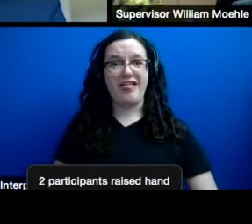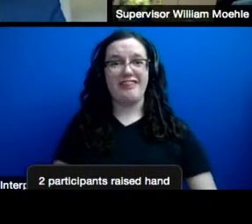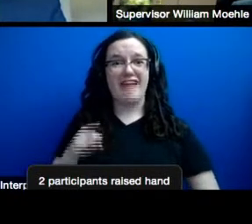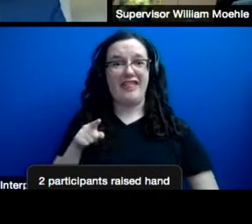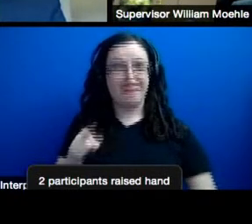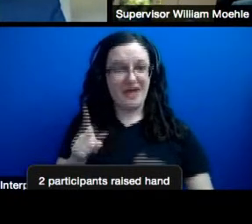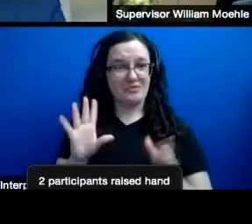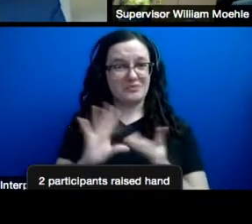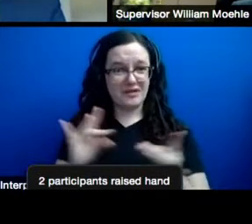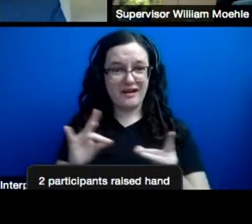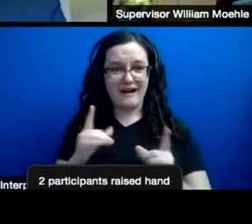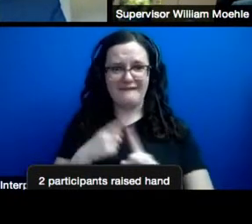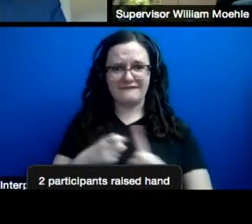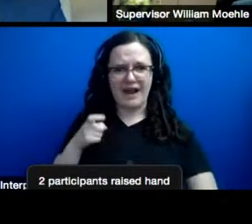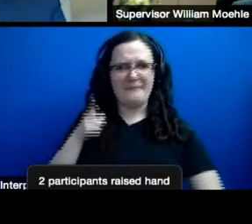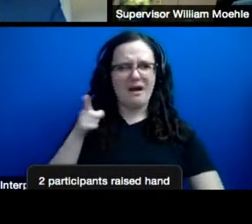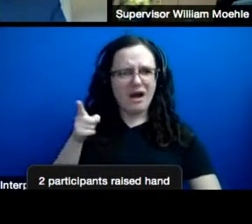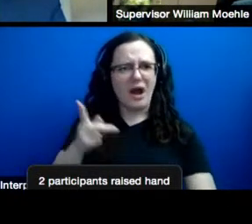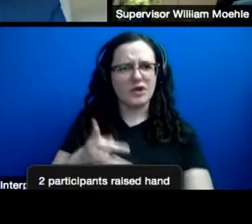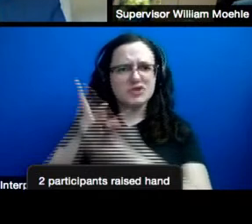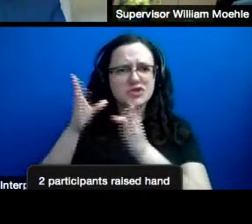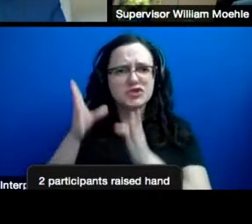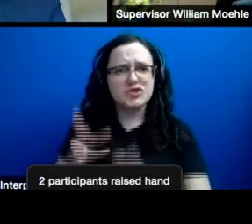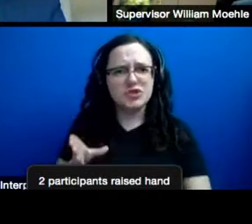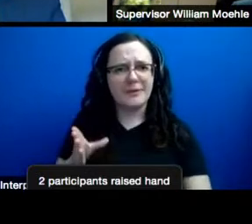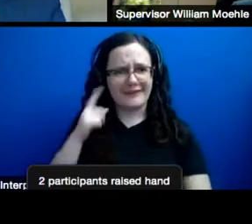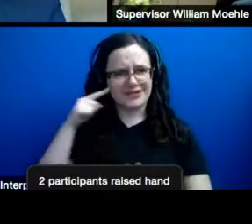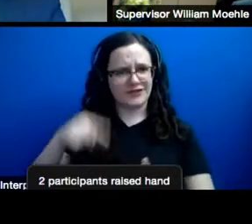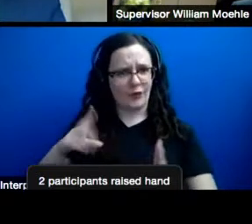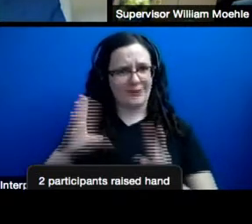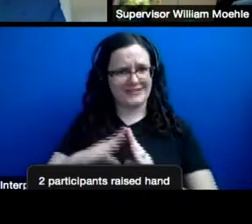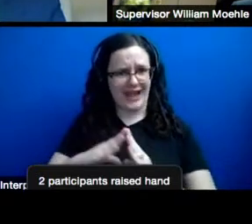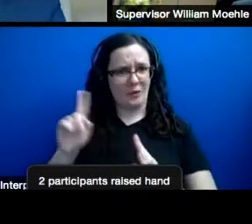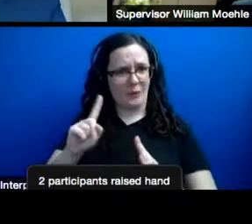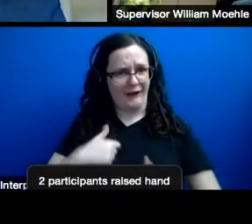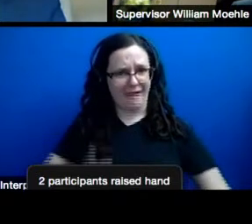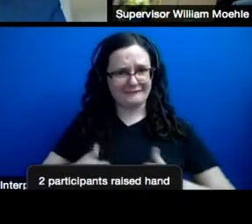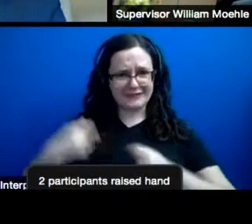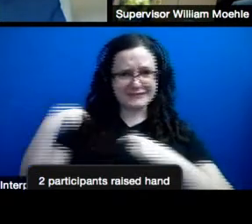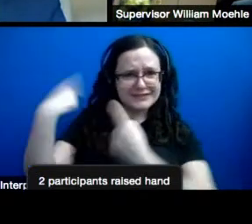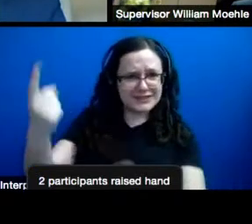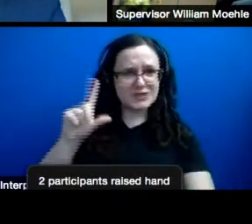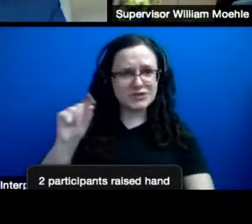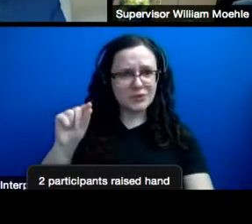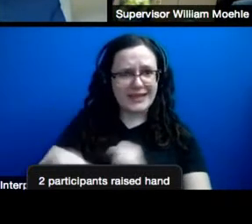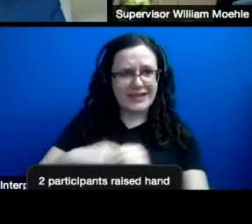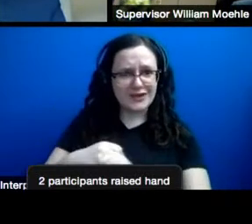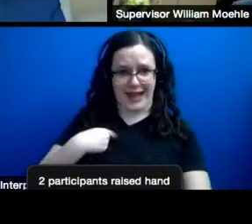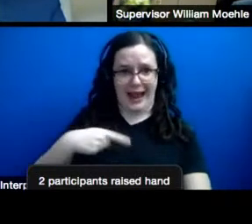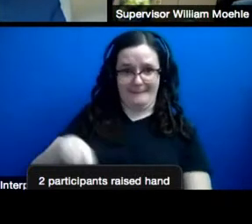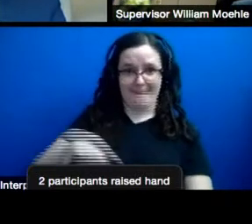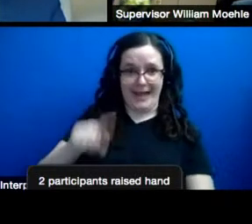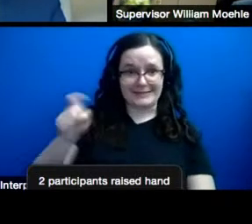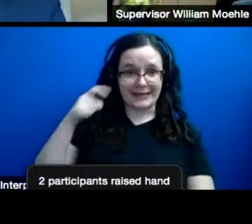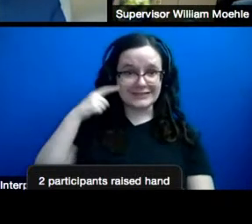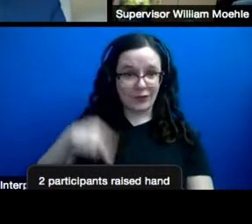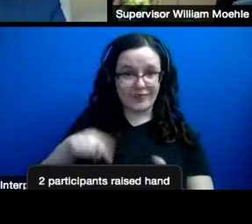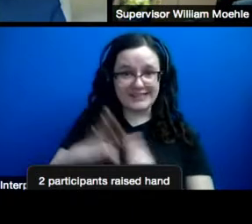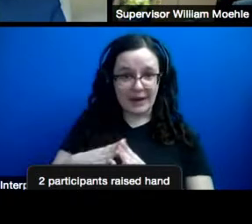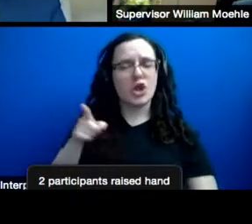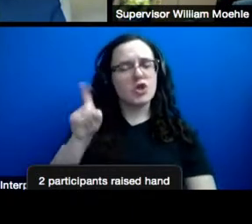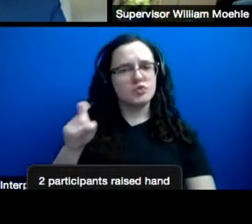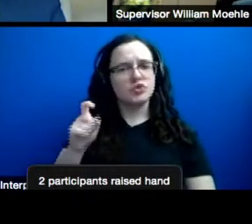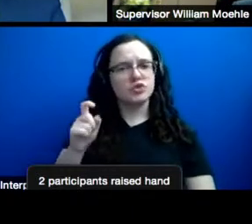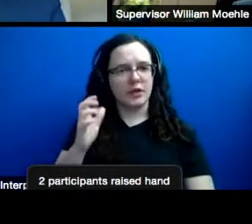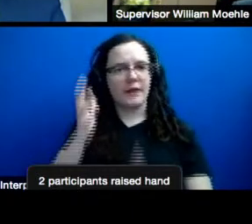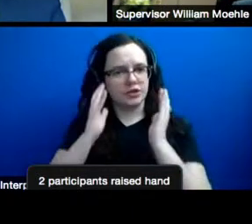of the mouth of the supervisor of the town in which I live for the last 20 years and pay taxes. You should be ashamed of